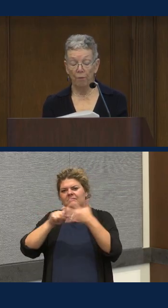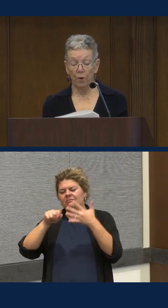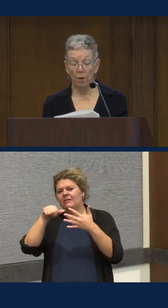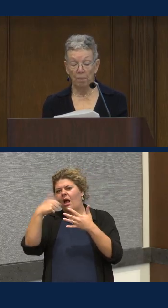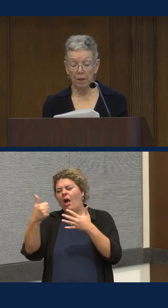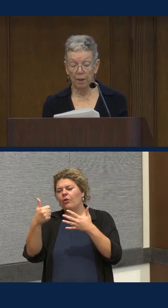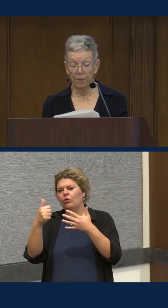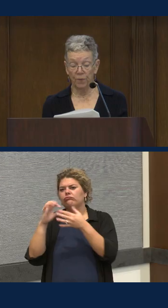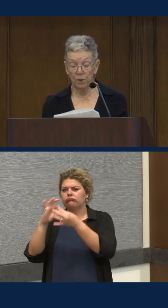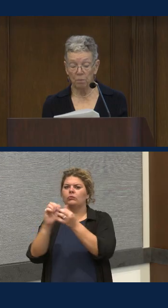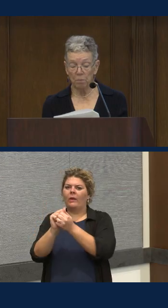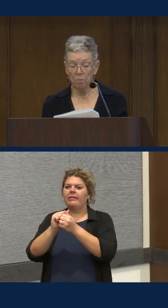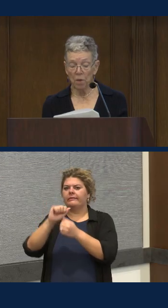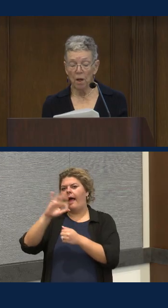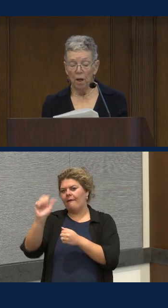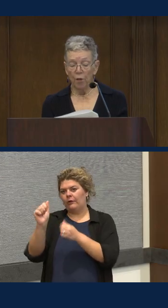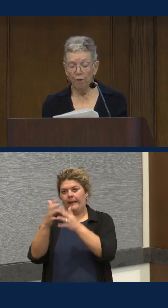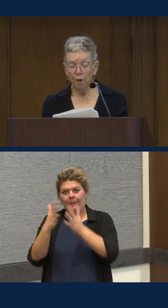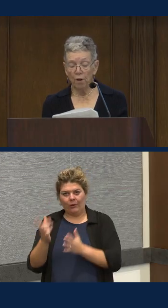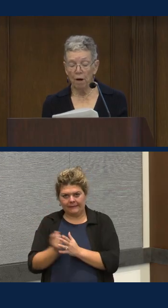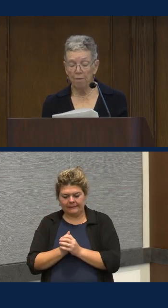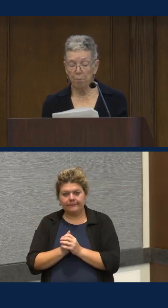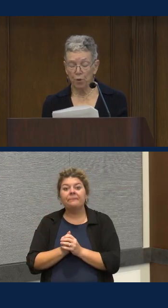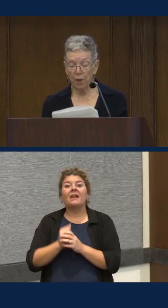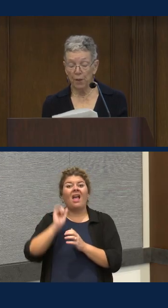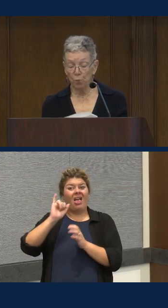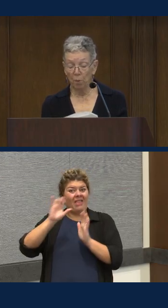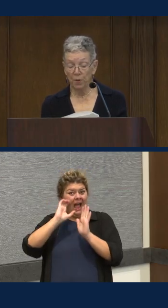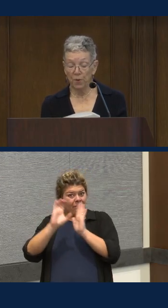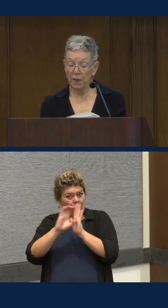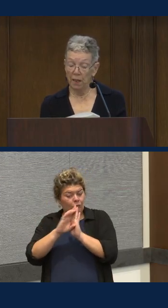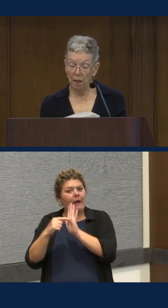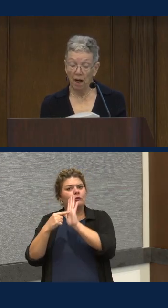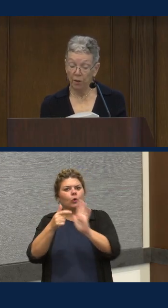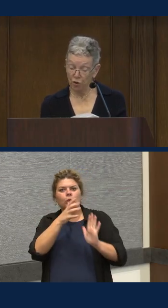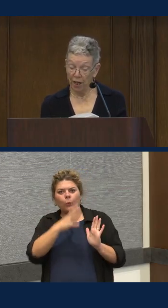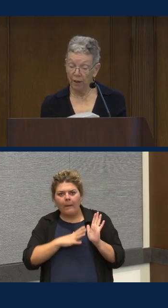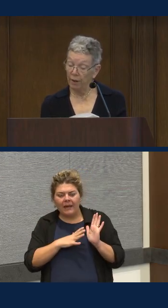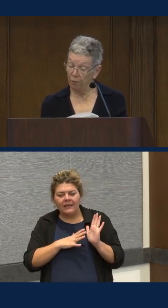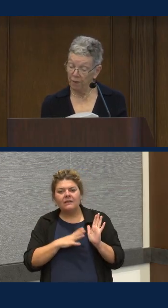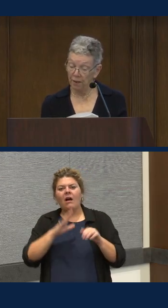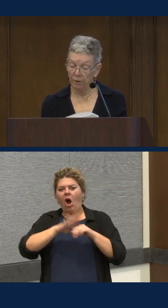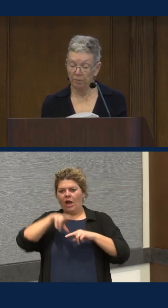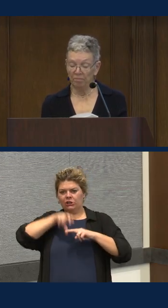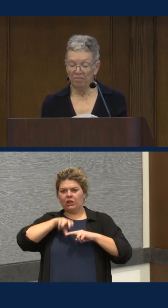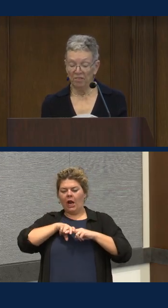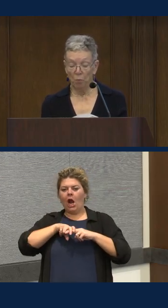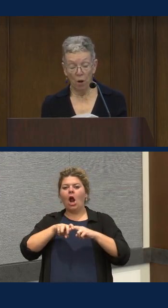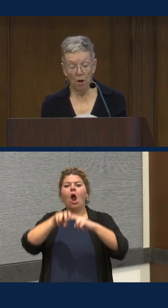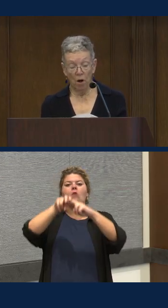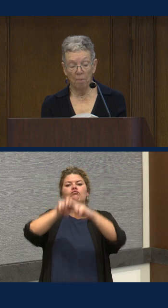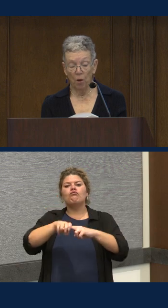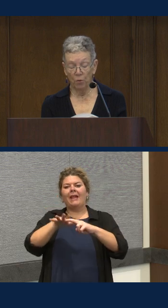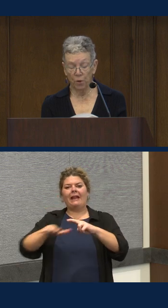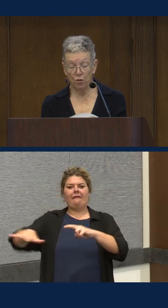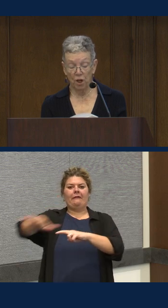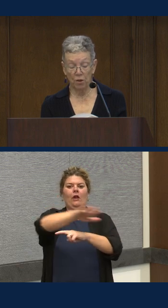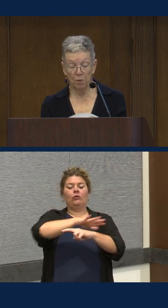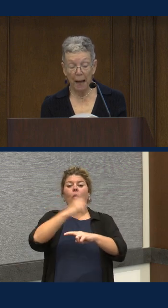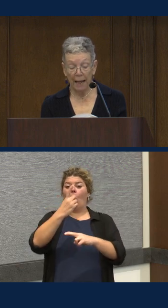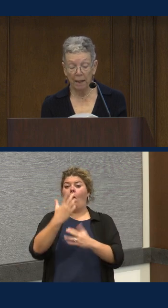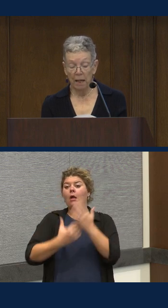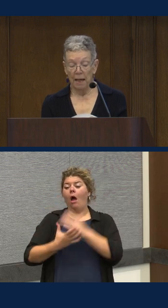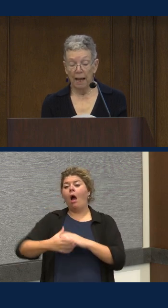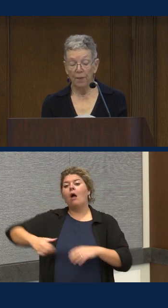with African Americans. The photograph portrays a woman sitting on a chair in a field. One arm holds the